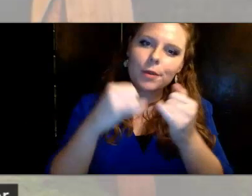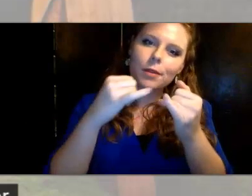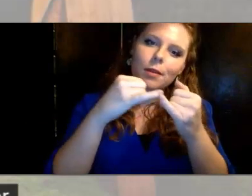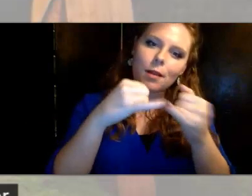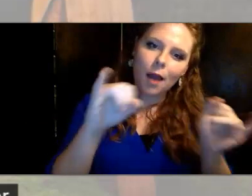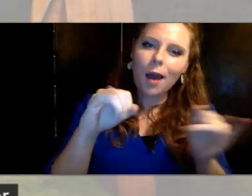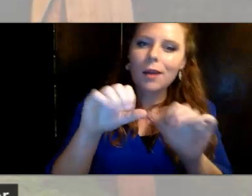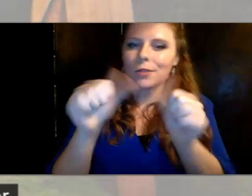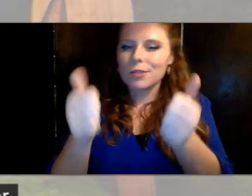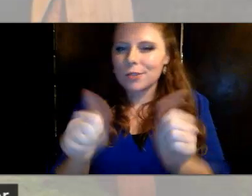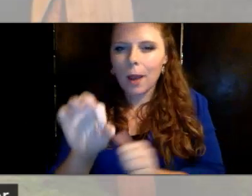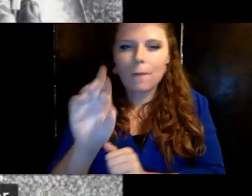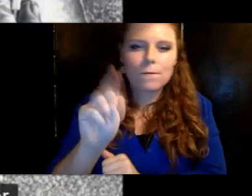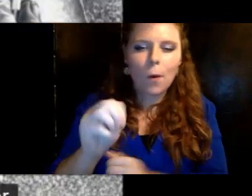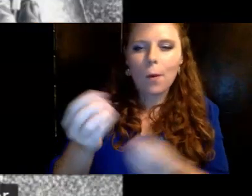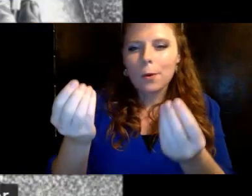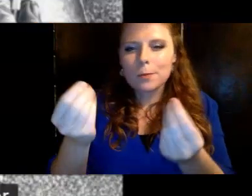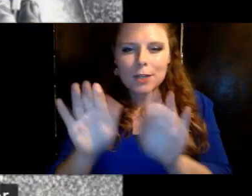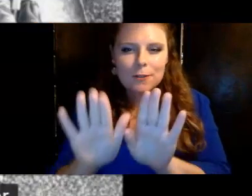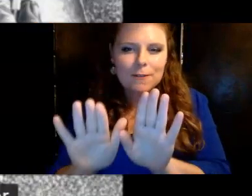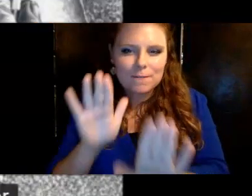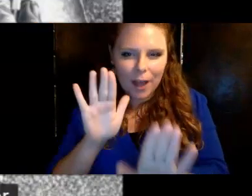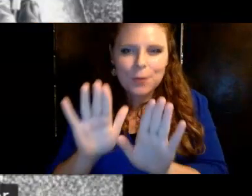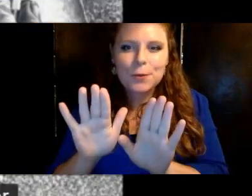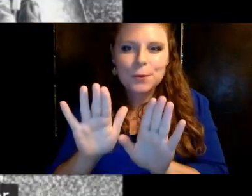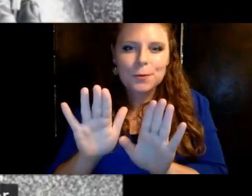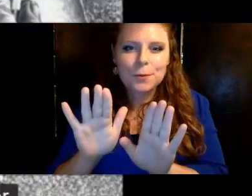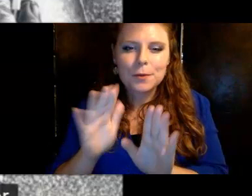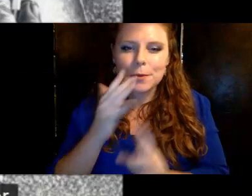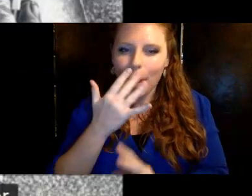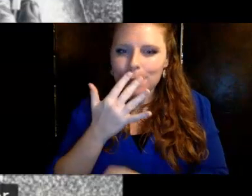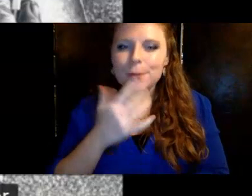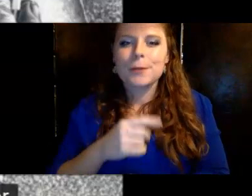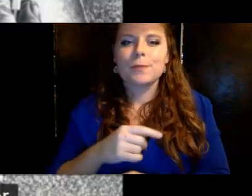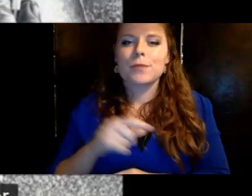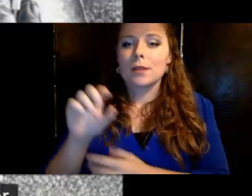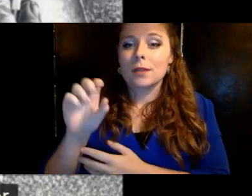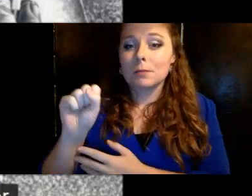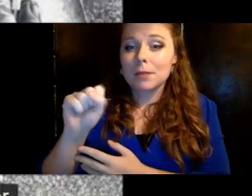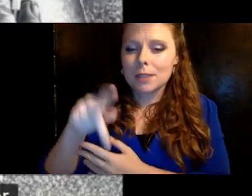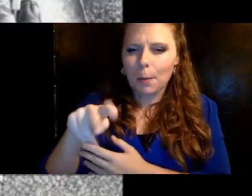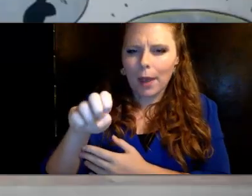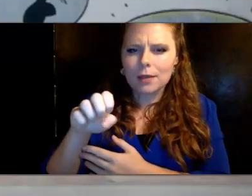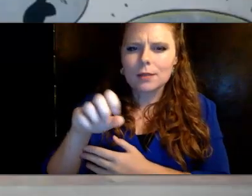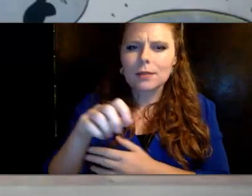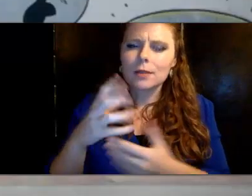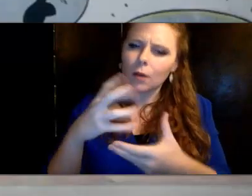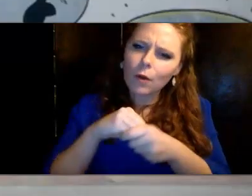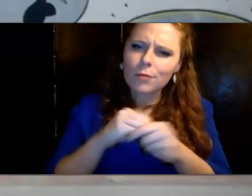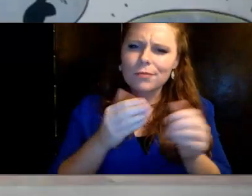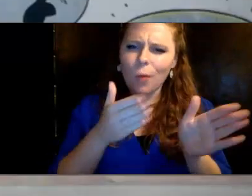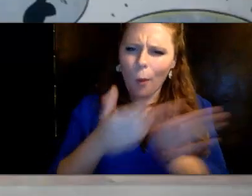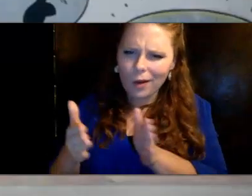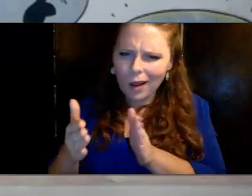value, and color. Space is the area in which an artwork is organized. It encompasses